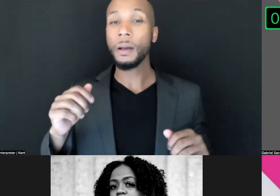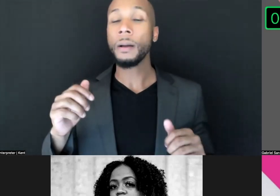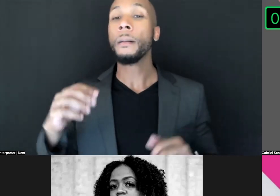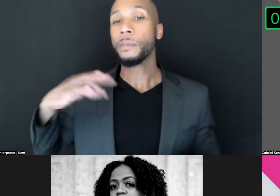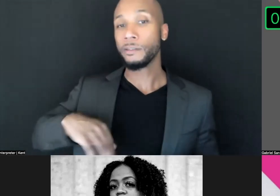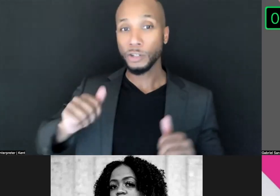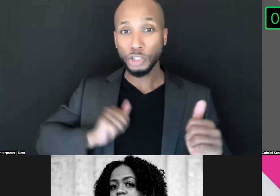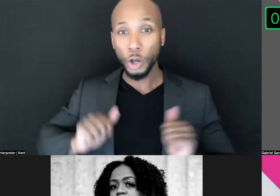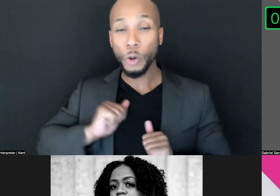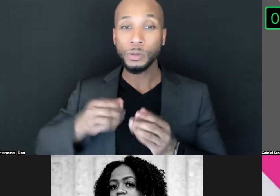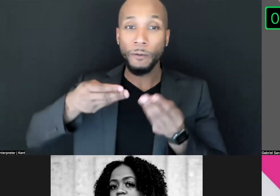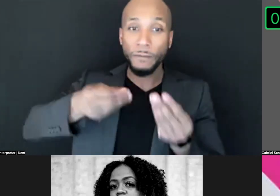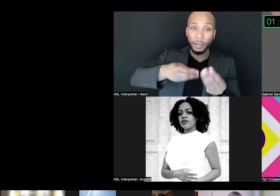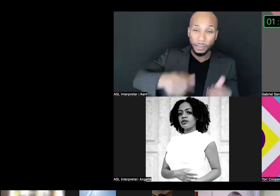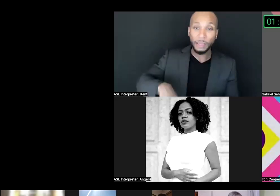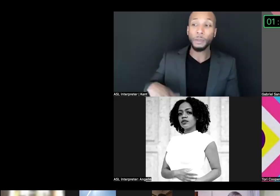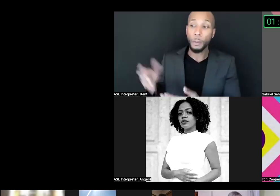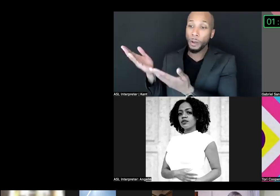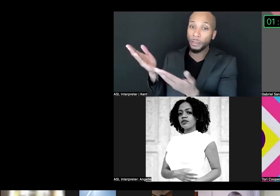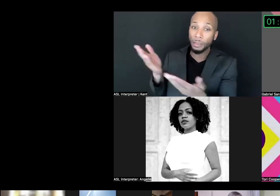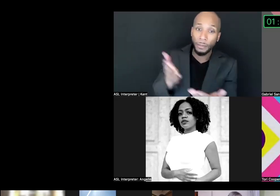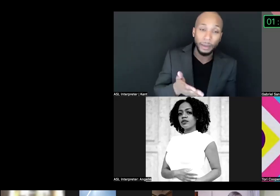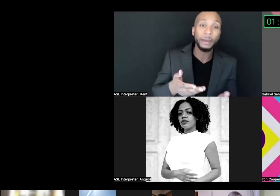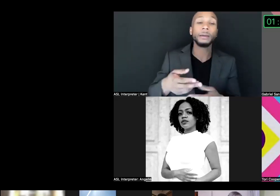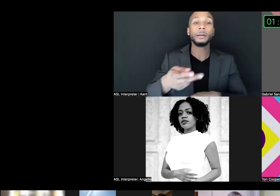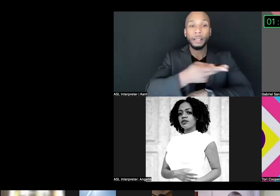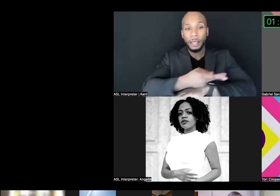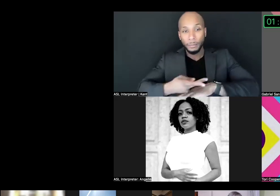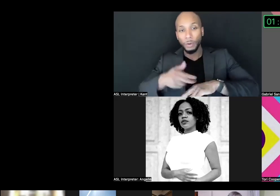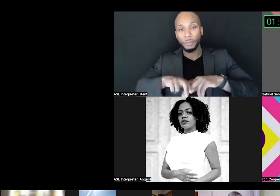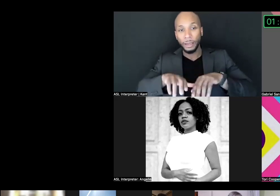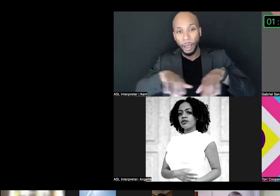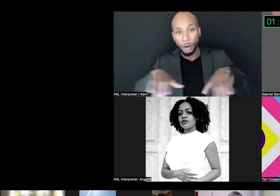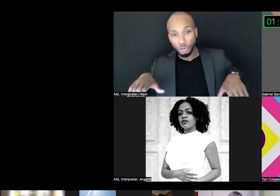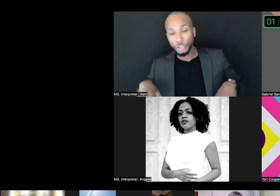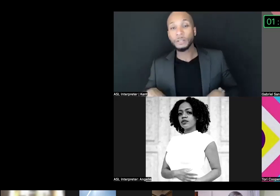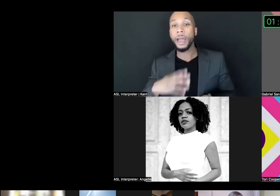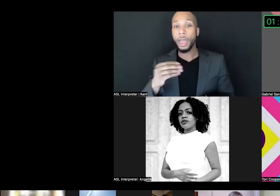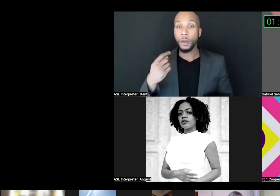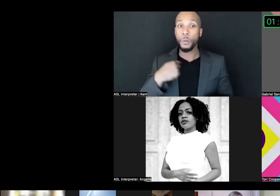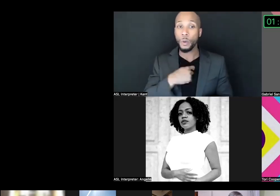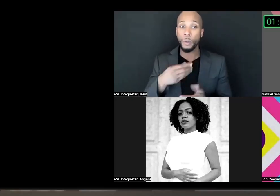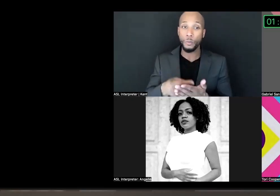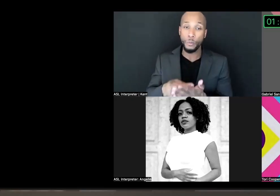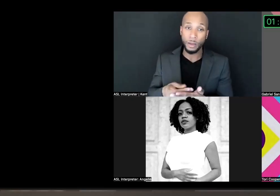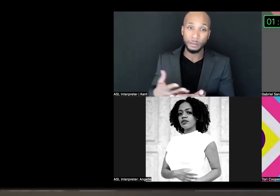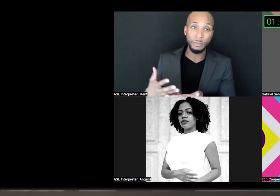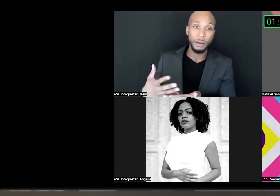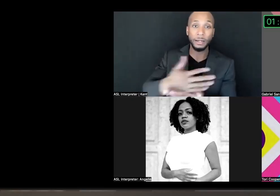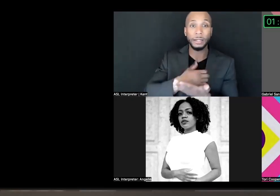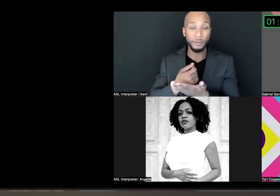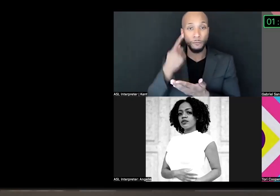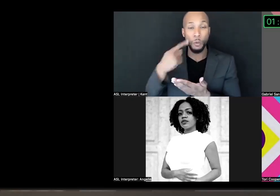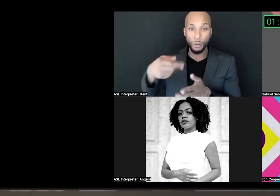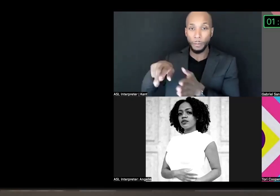them. They would bring them in and lay them on their couches for as long as they need to. And we would raise money to bury them. And